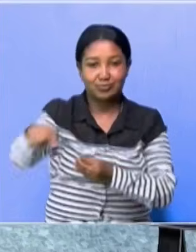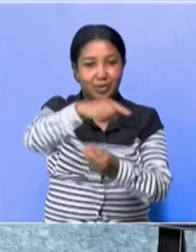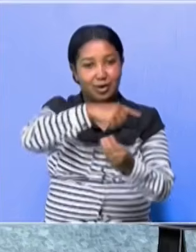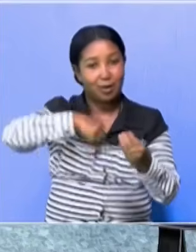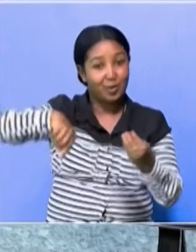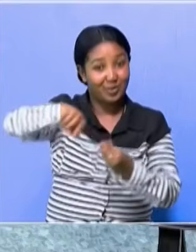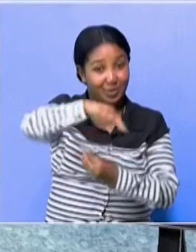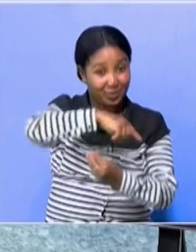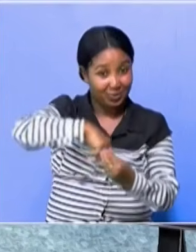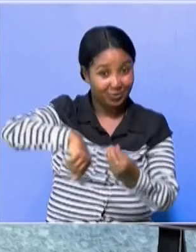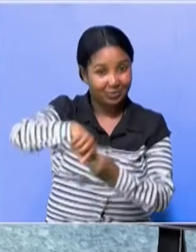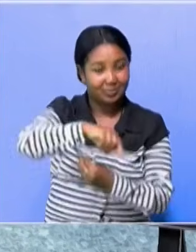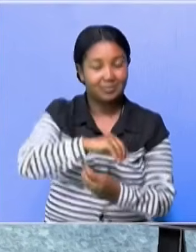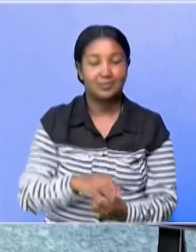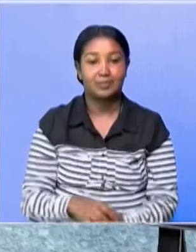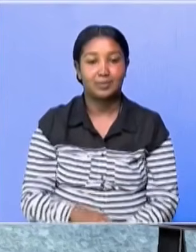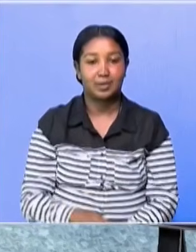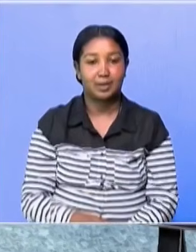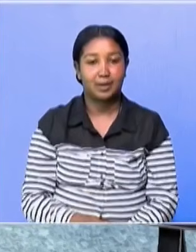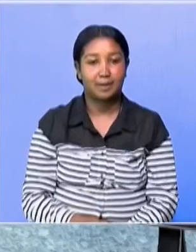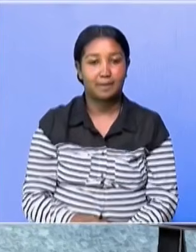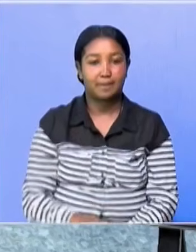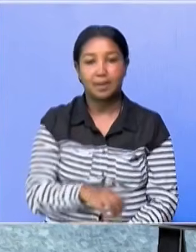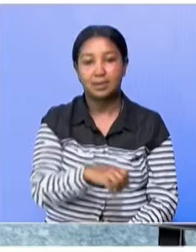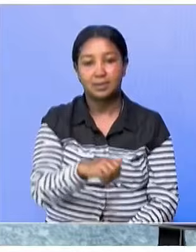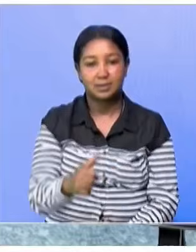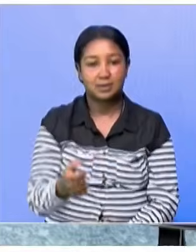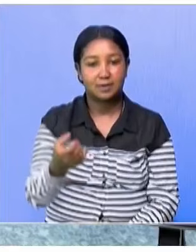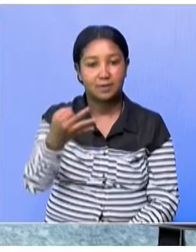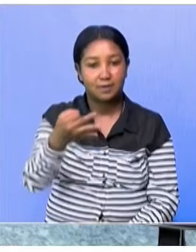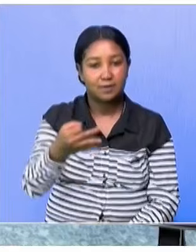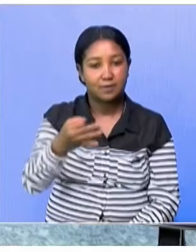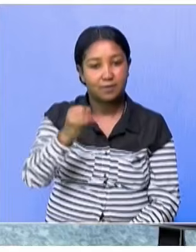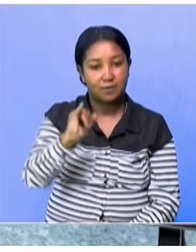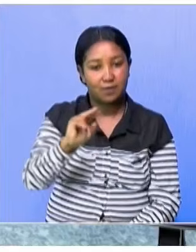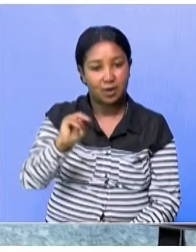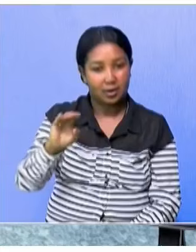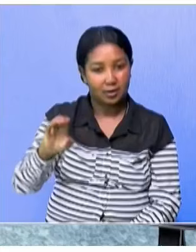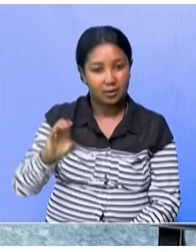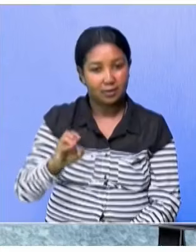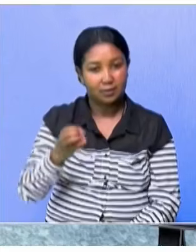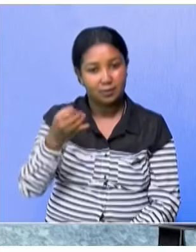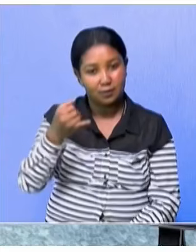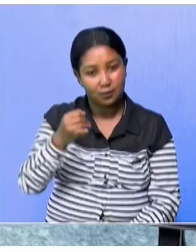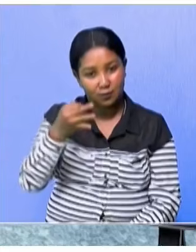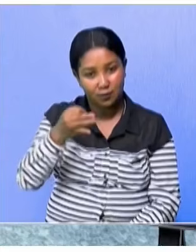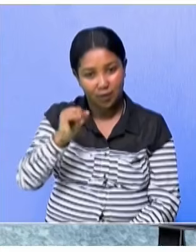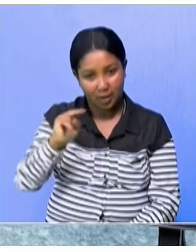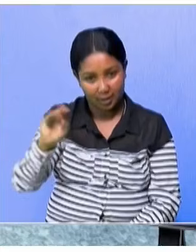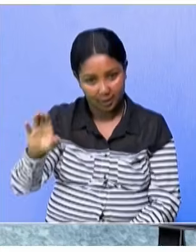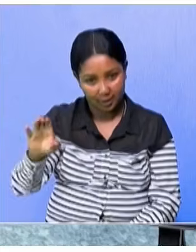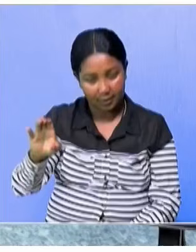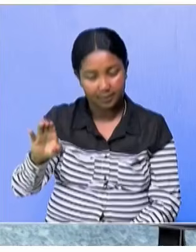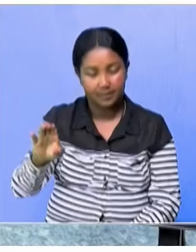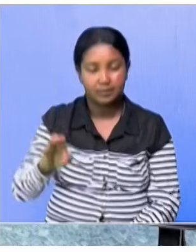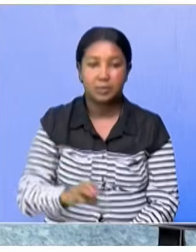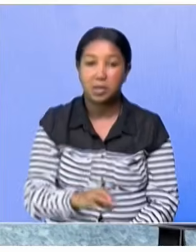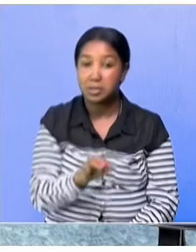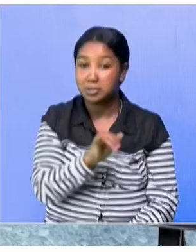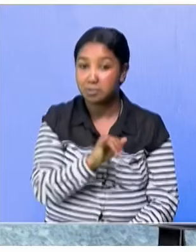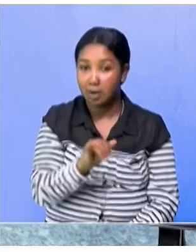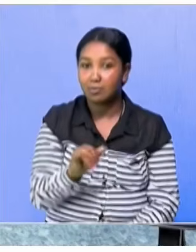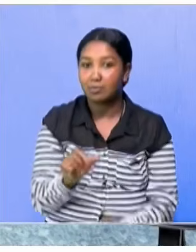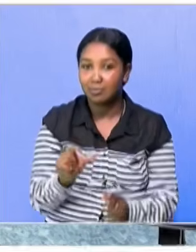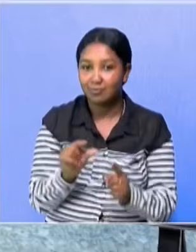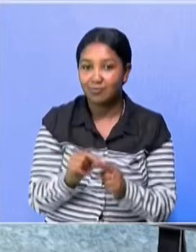okay. Roundabout. That's it. Fine is another. Yeah. Fine. It is similar with what